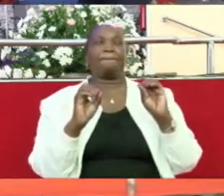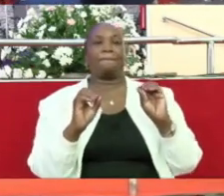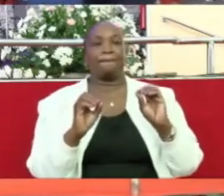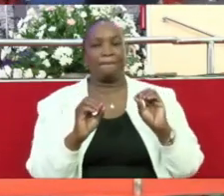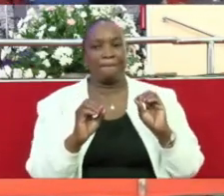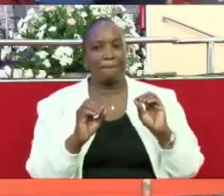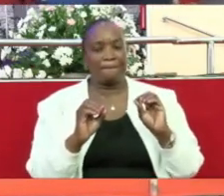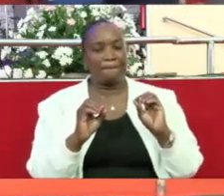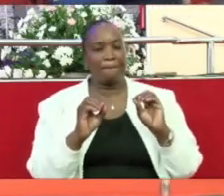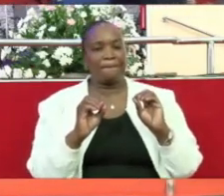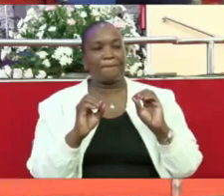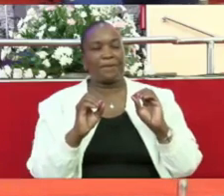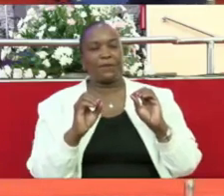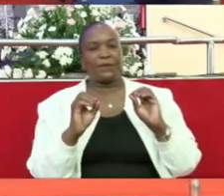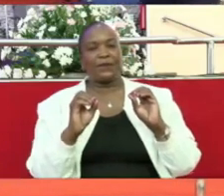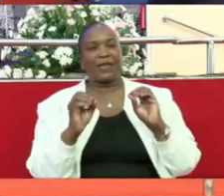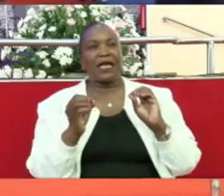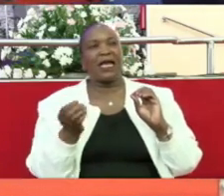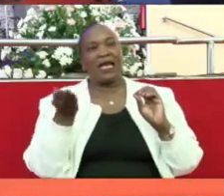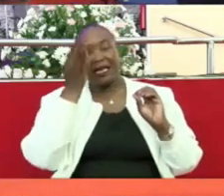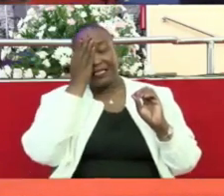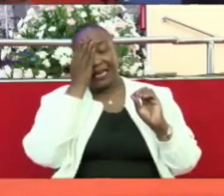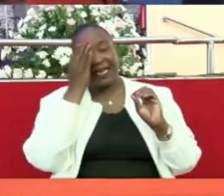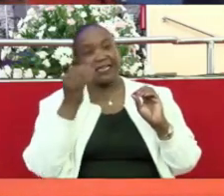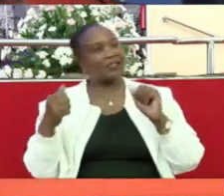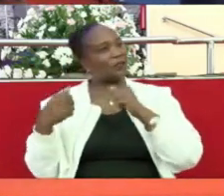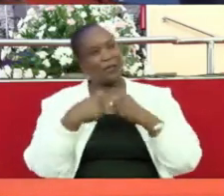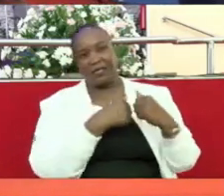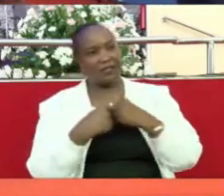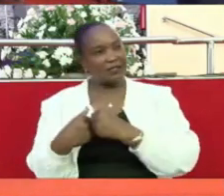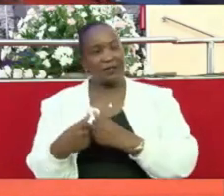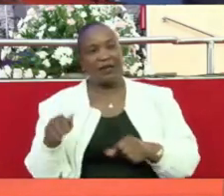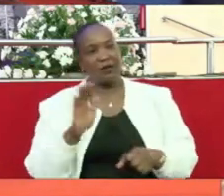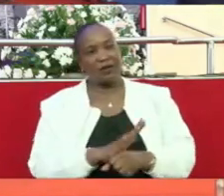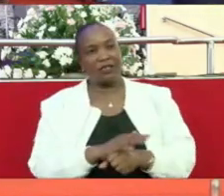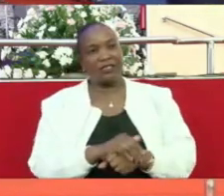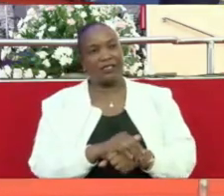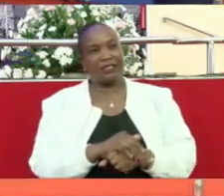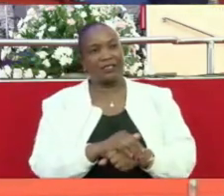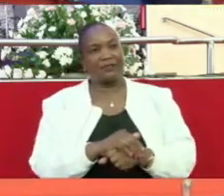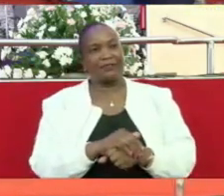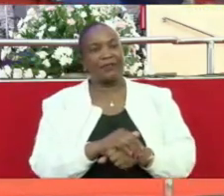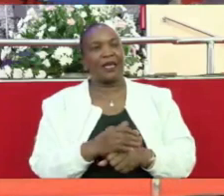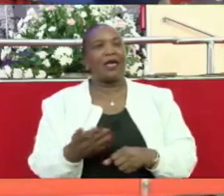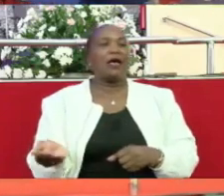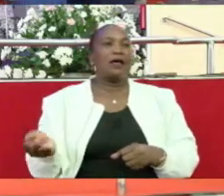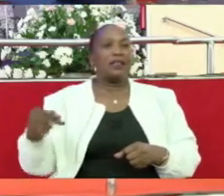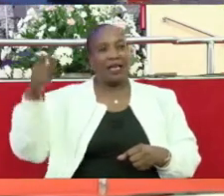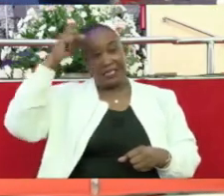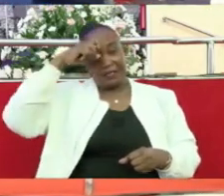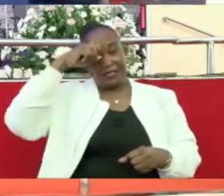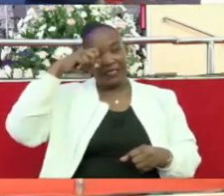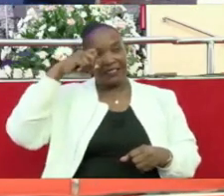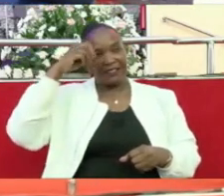the challenges that were before them, yani changamoto zilizokuwa mbele, it was behind them. Ilikuwa pia nyuma yao. It was possible they could run ahead